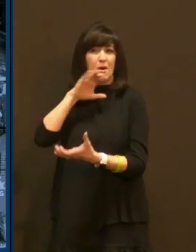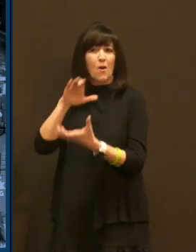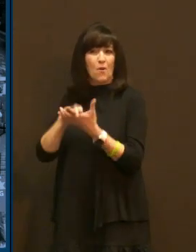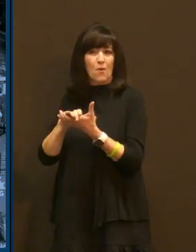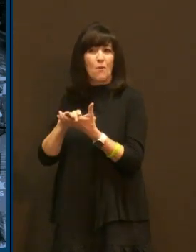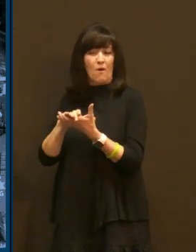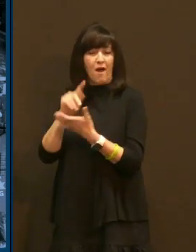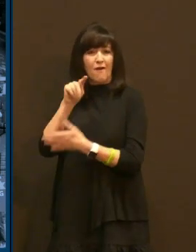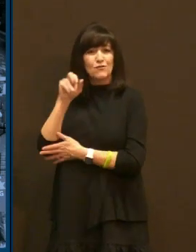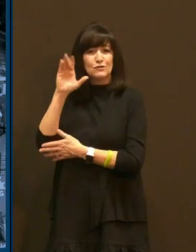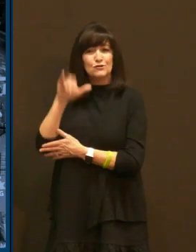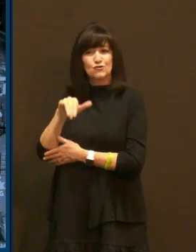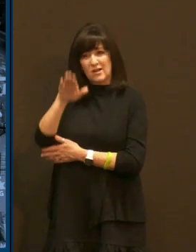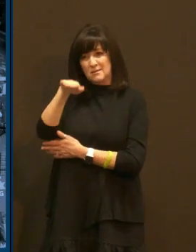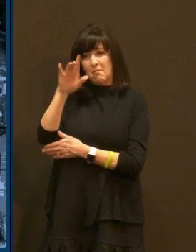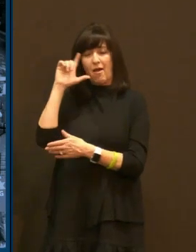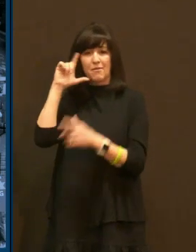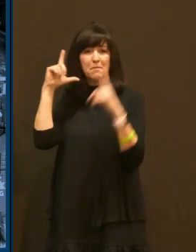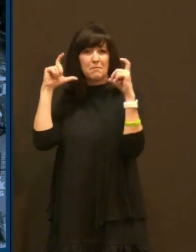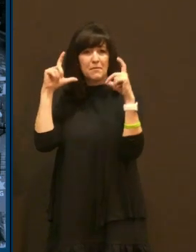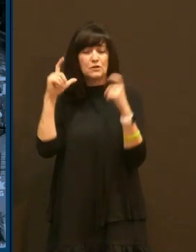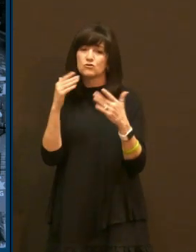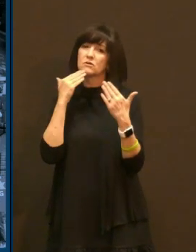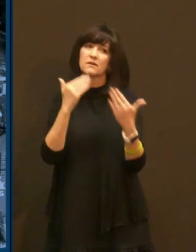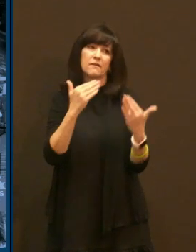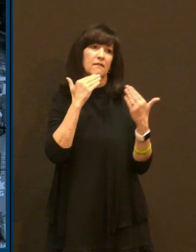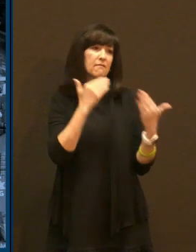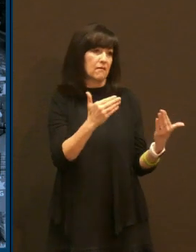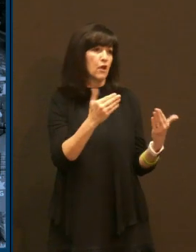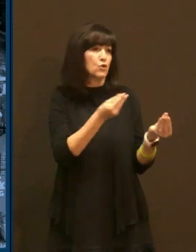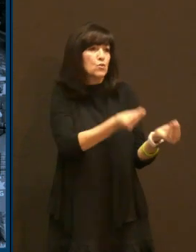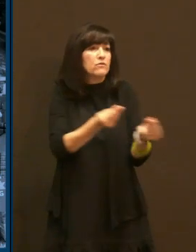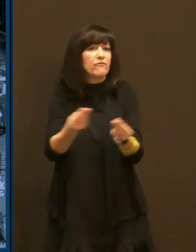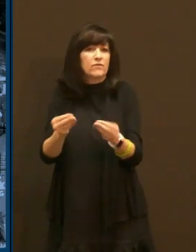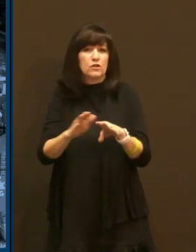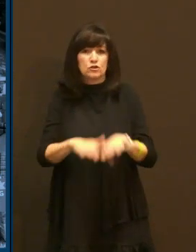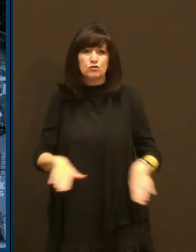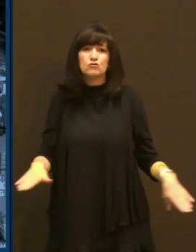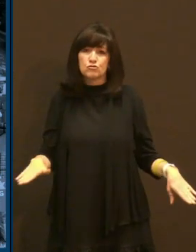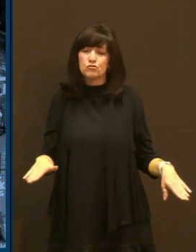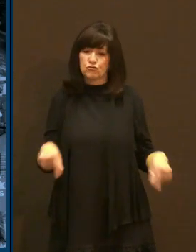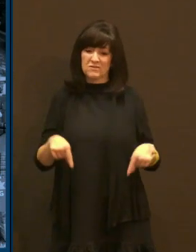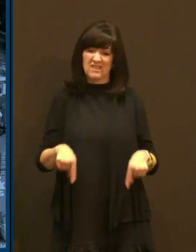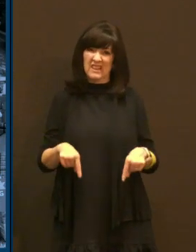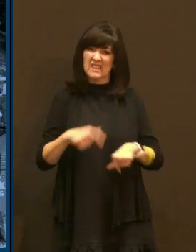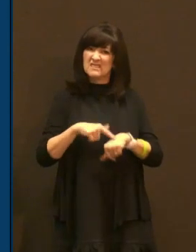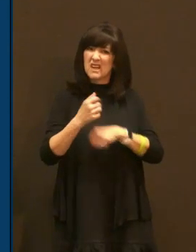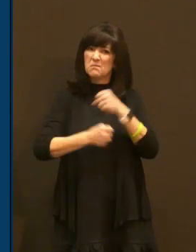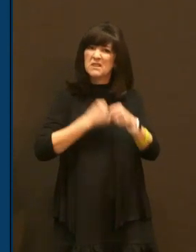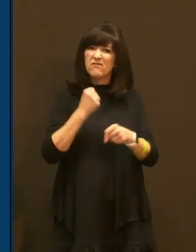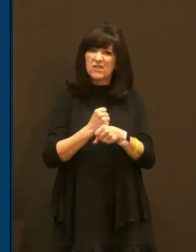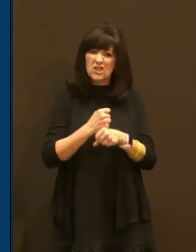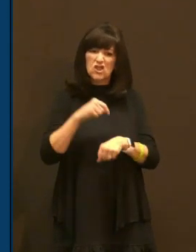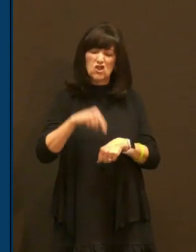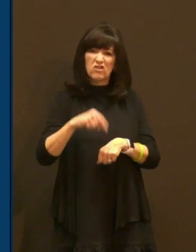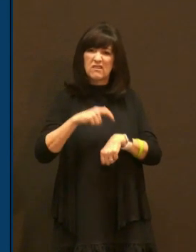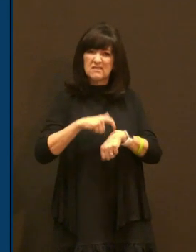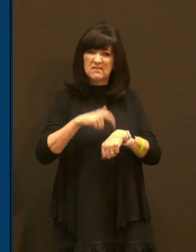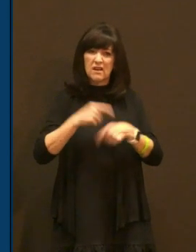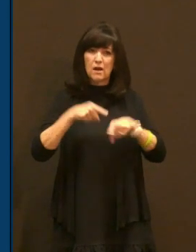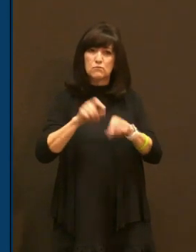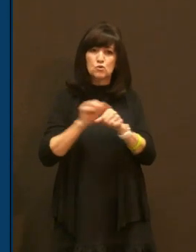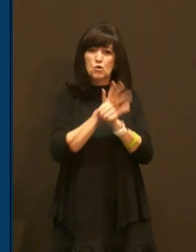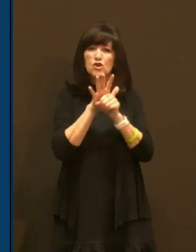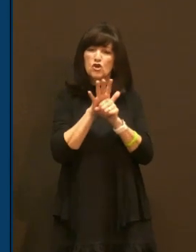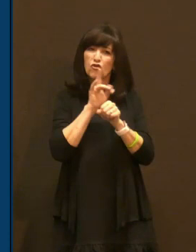bottom. Just thank you all for feeding our children in this very stressful and trying time.